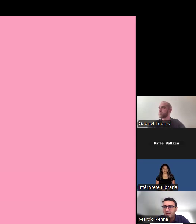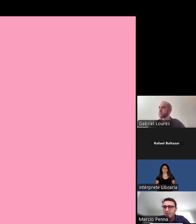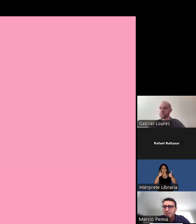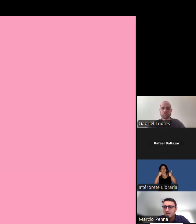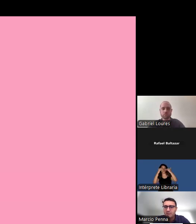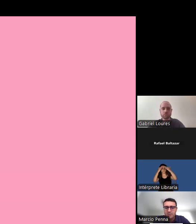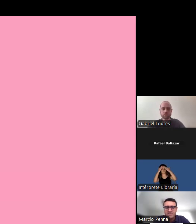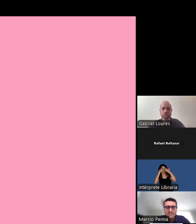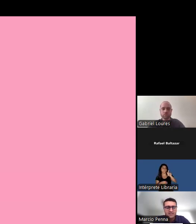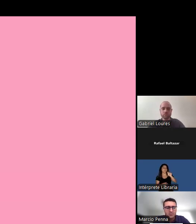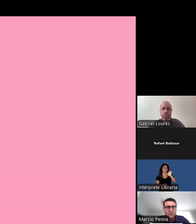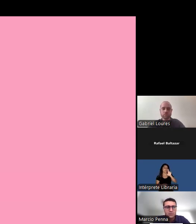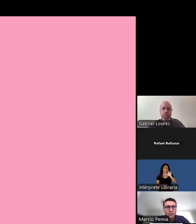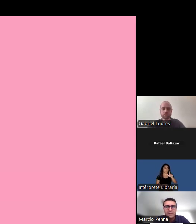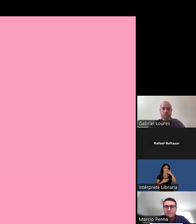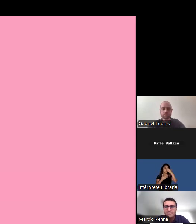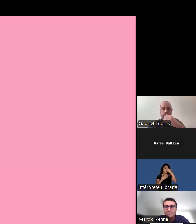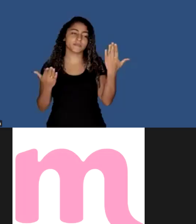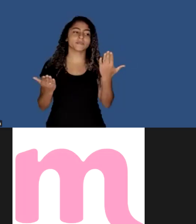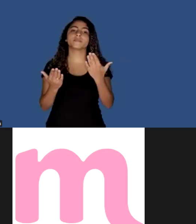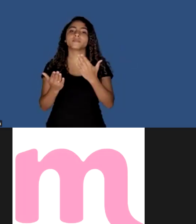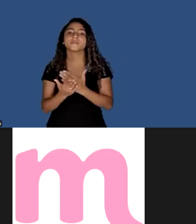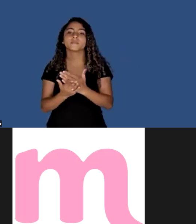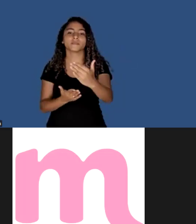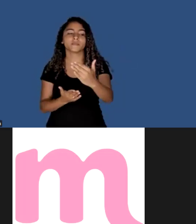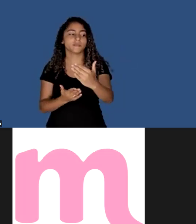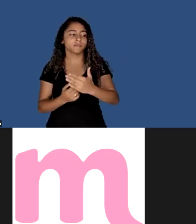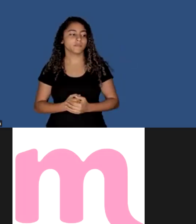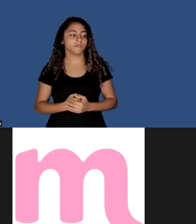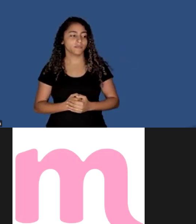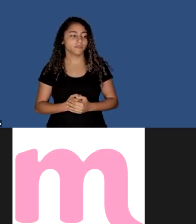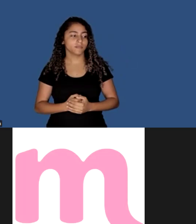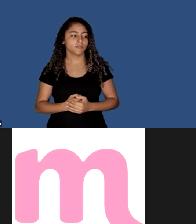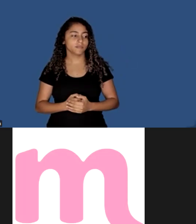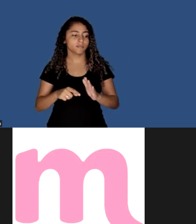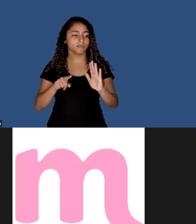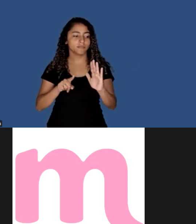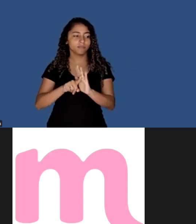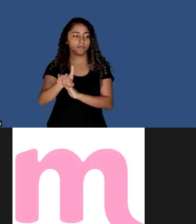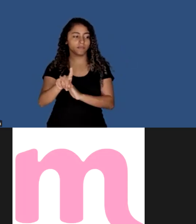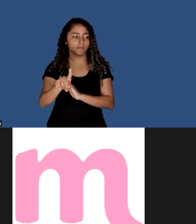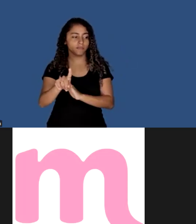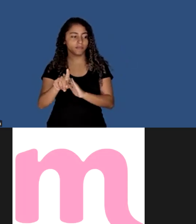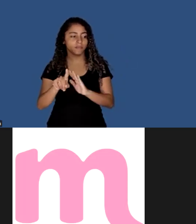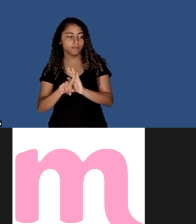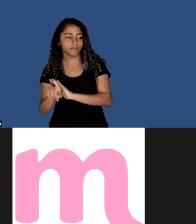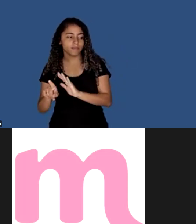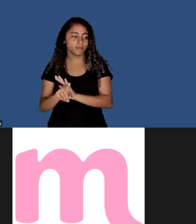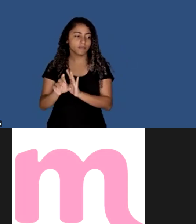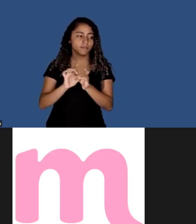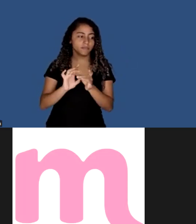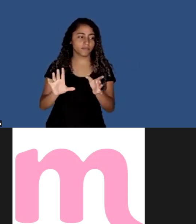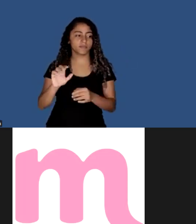Over to you, Marcio. Thank you, Gabriel. So let's begin the Q&A session. The first session is